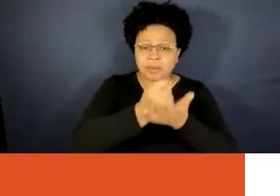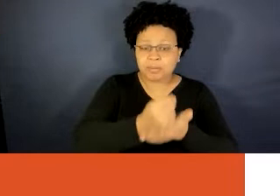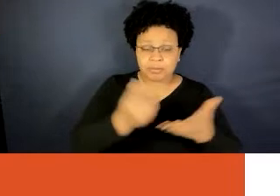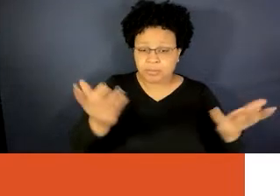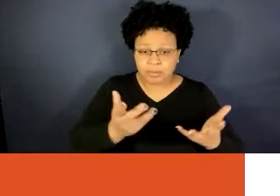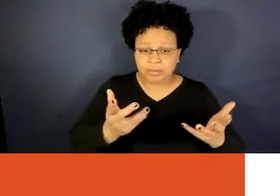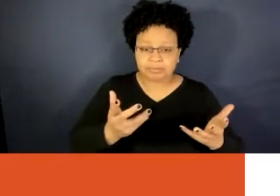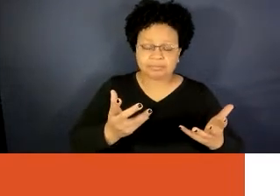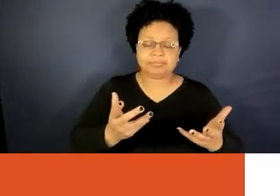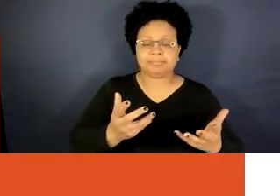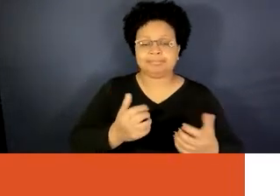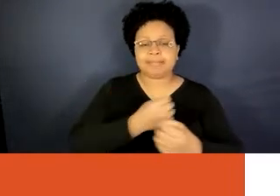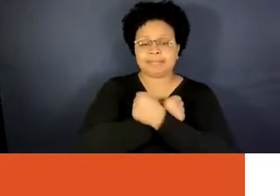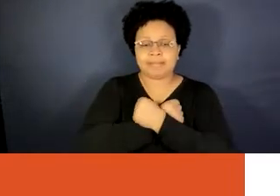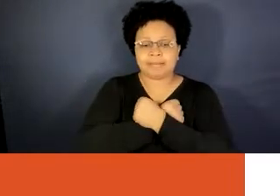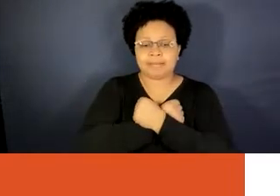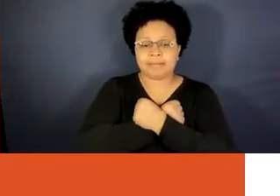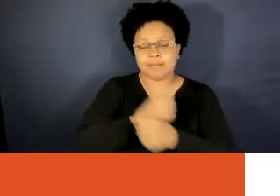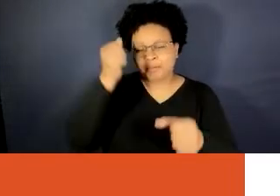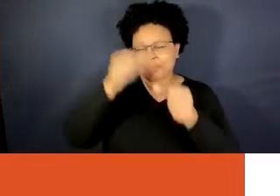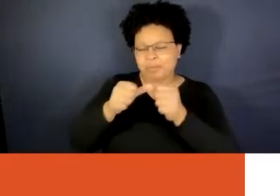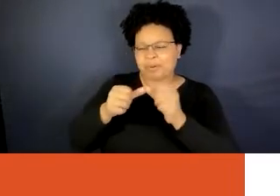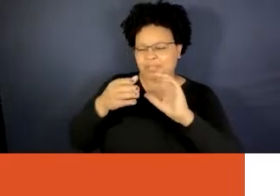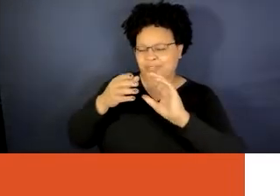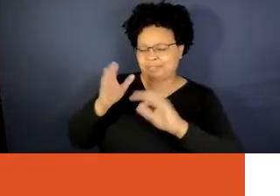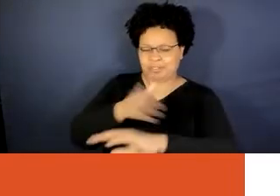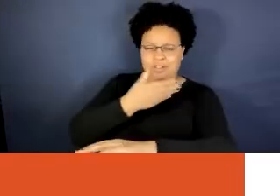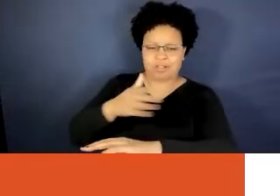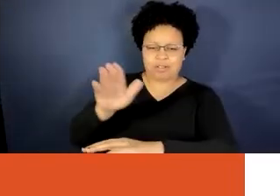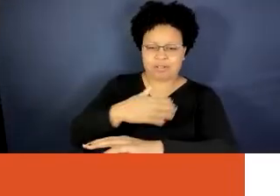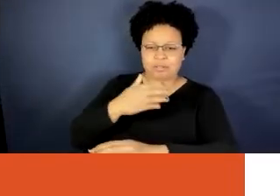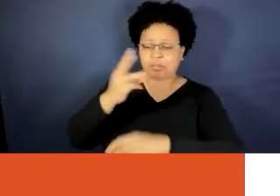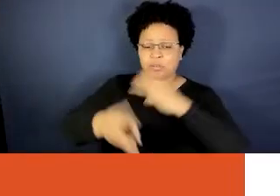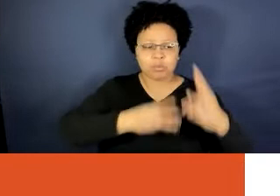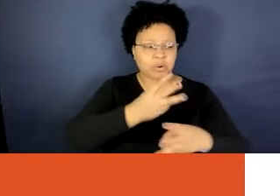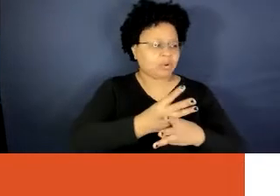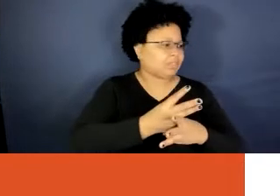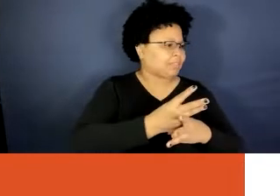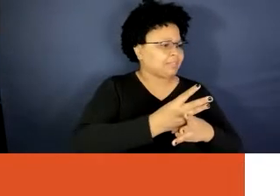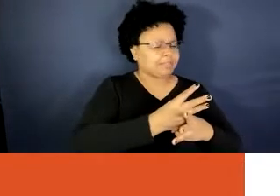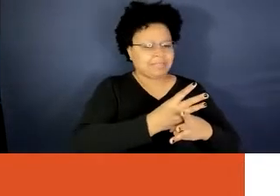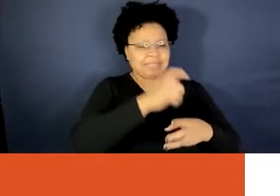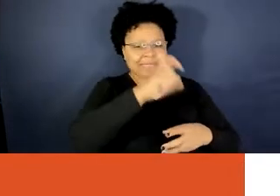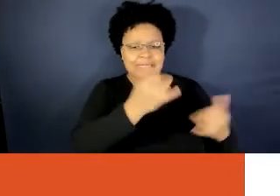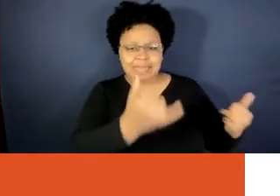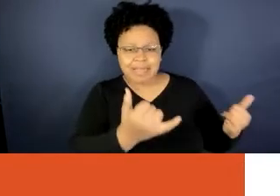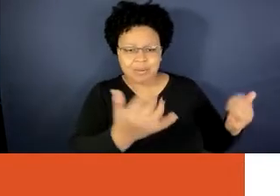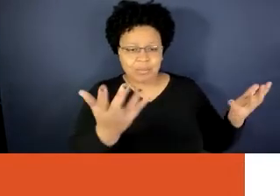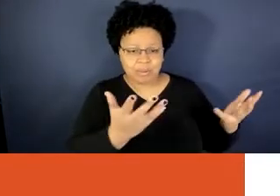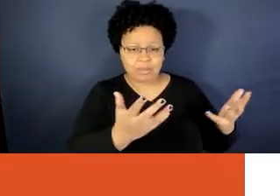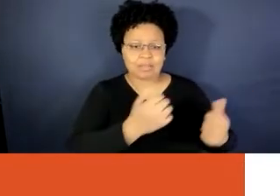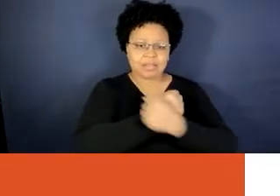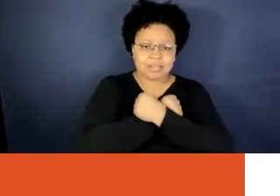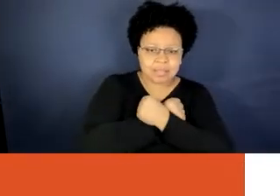say, what the world needs now is love, sweet love. Tina Turner say,